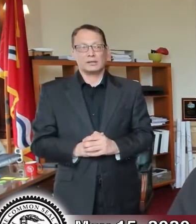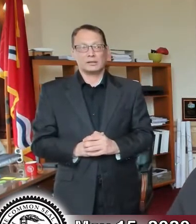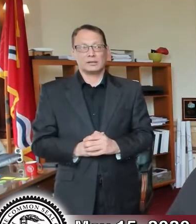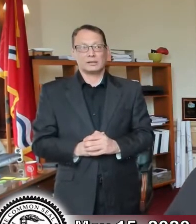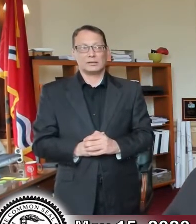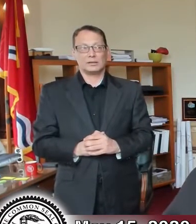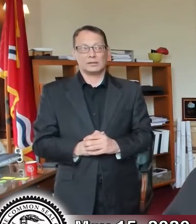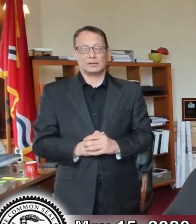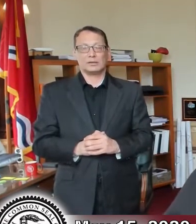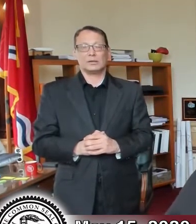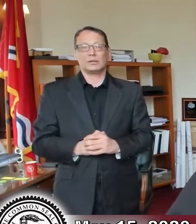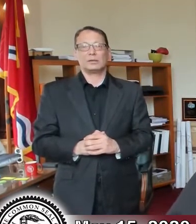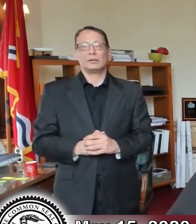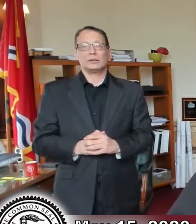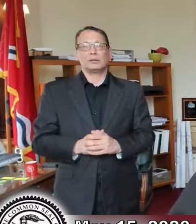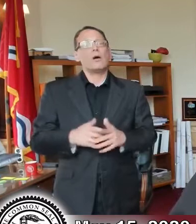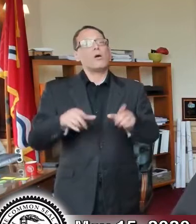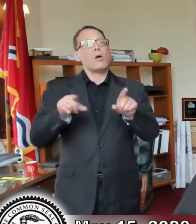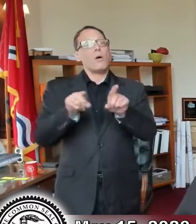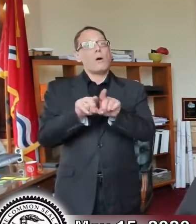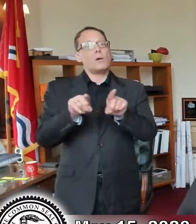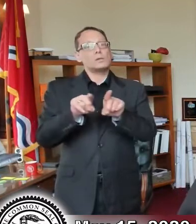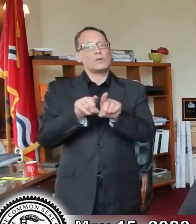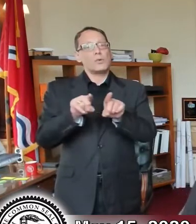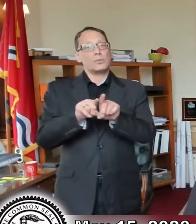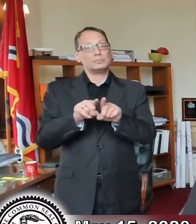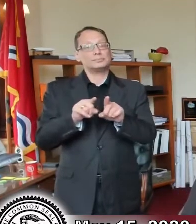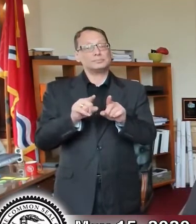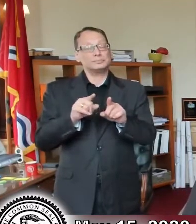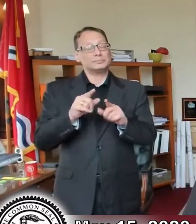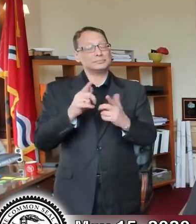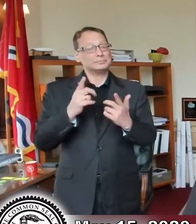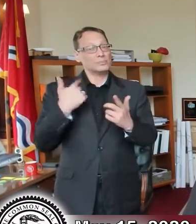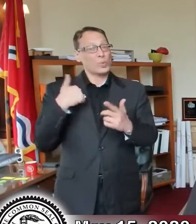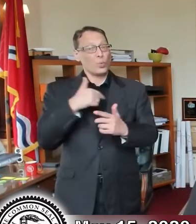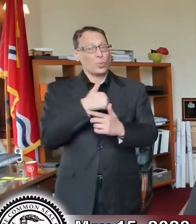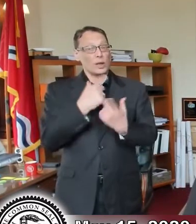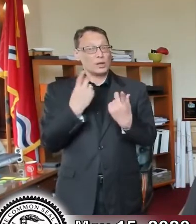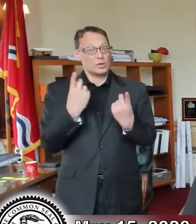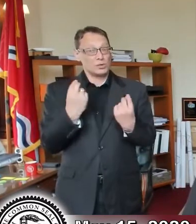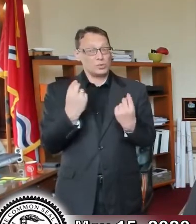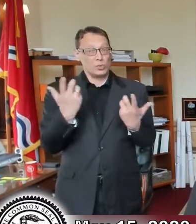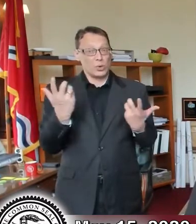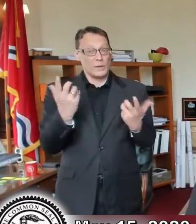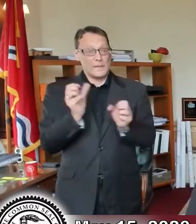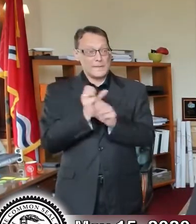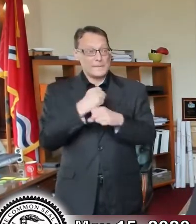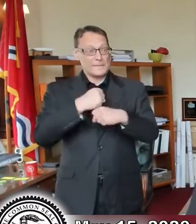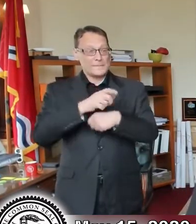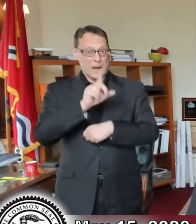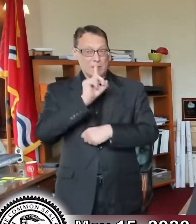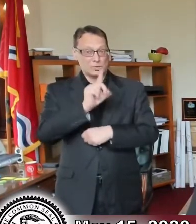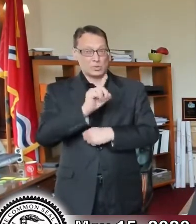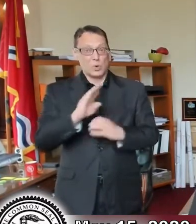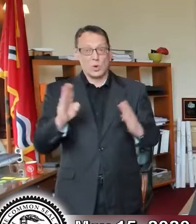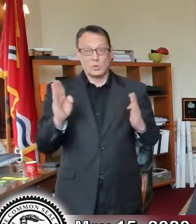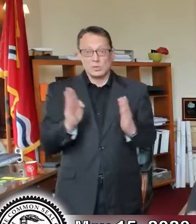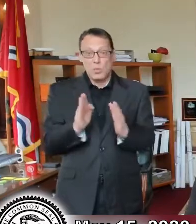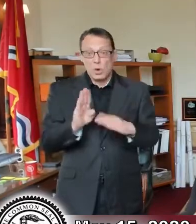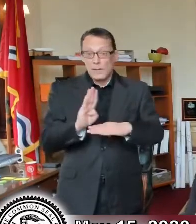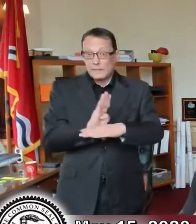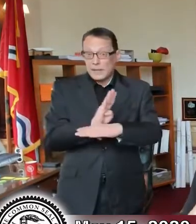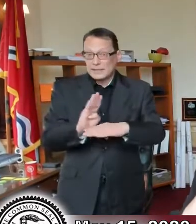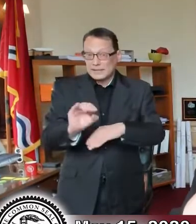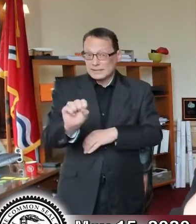we've gotten this big shipment of masks, is we are making sure that not the small businesses have a starter